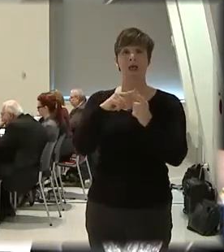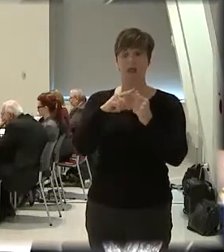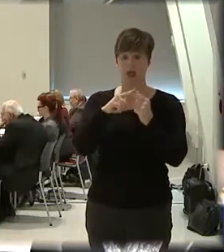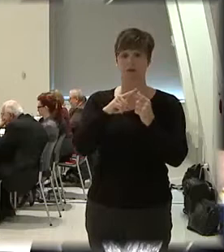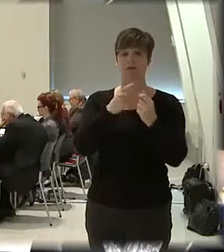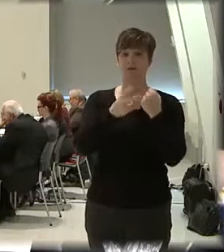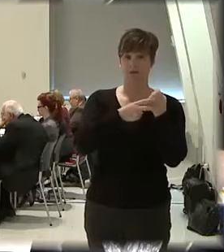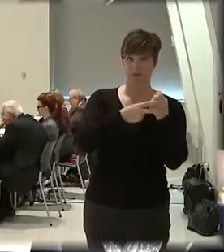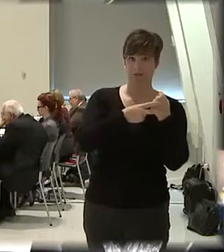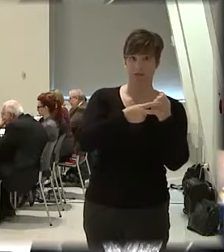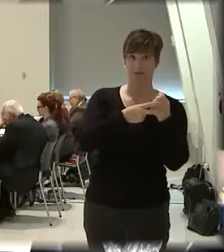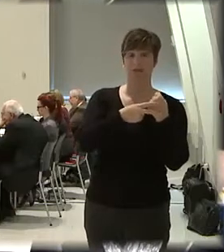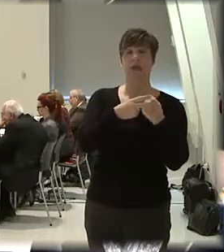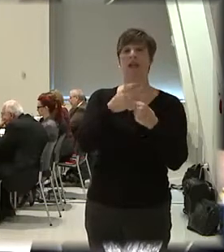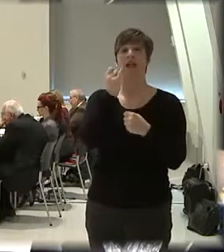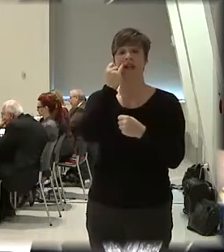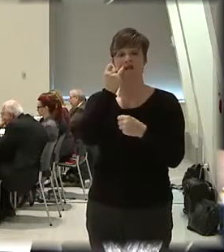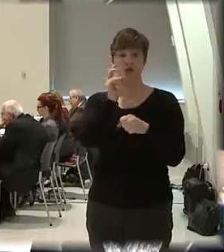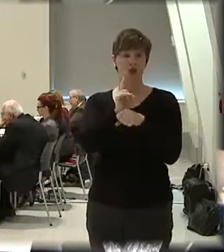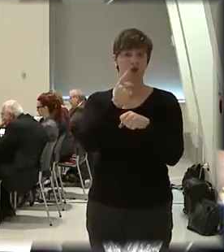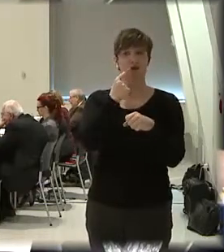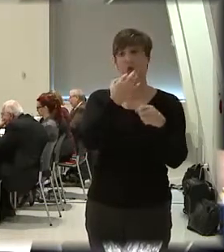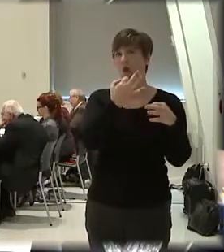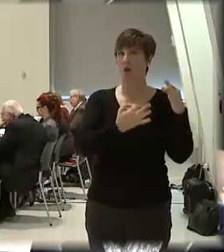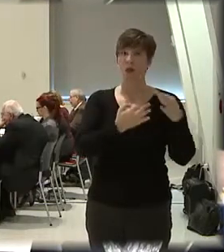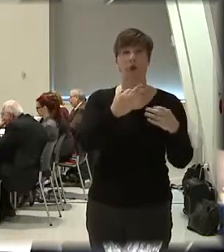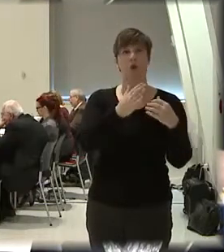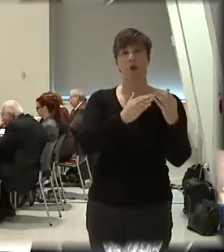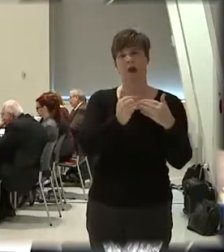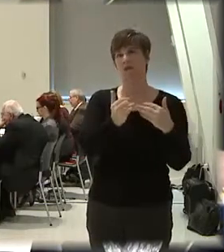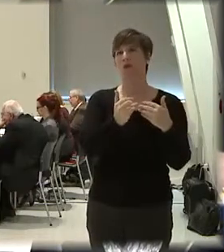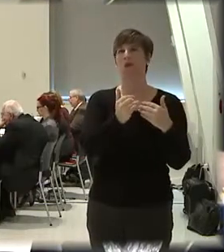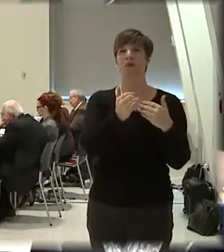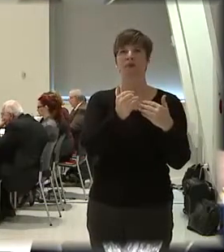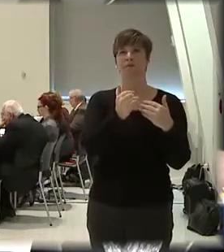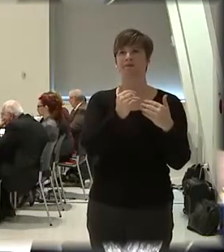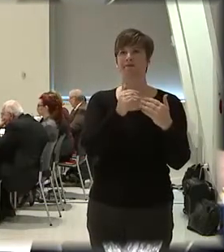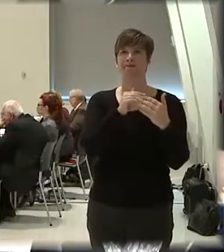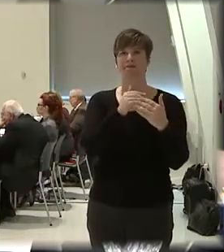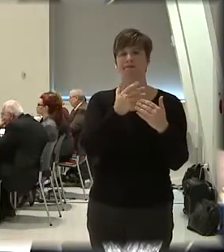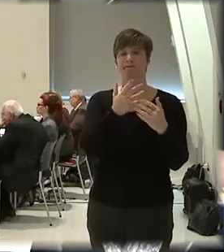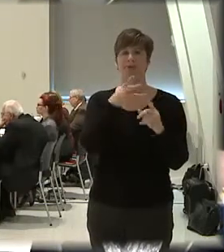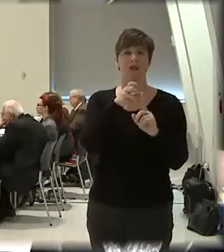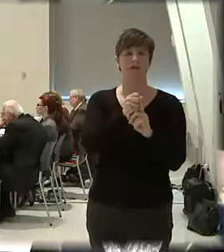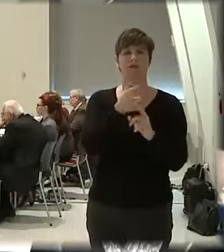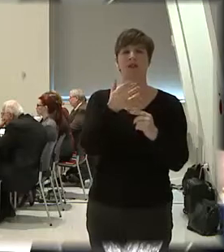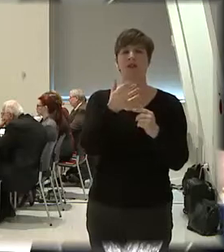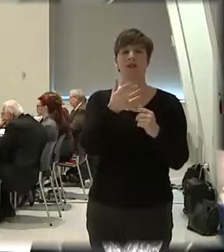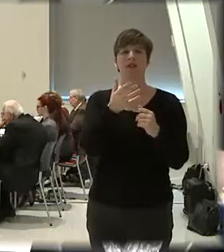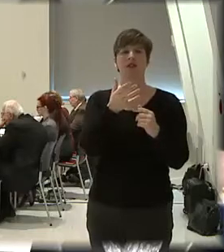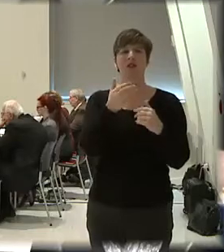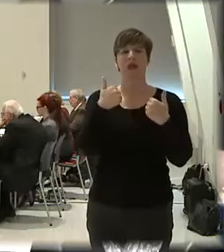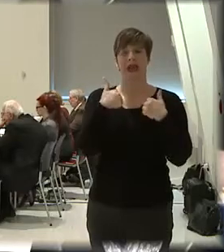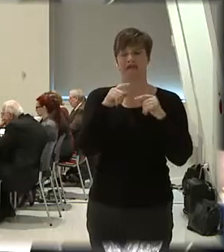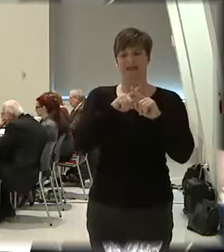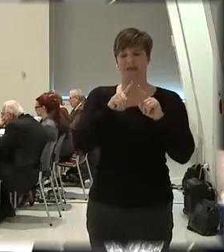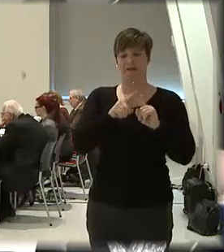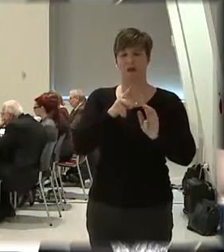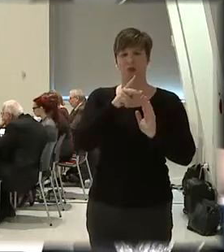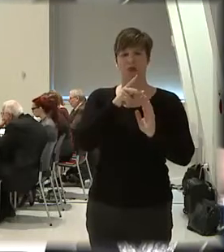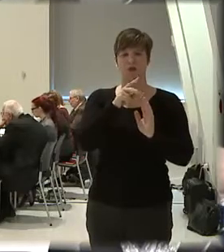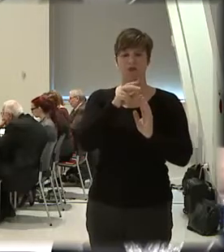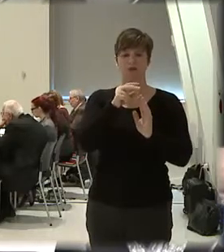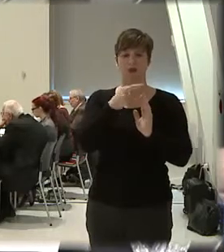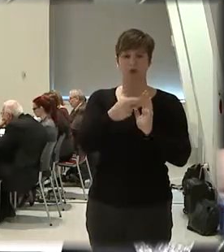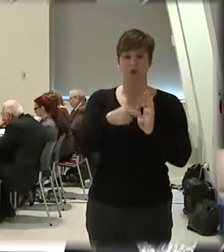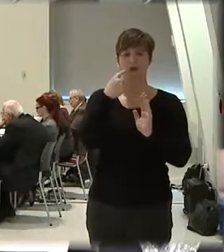used for court purposes, misdemeanors and felonies have different state retention rules. So you have to maintain that